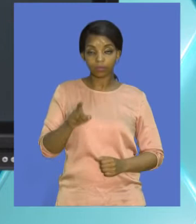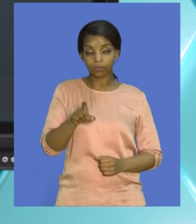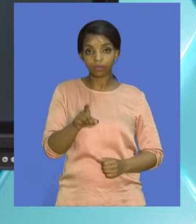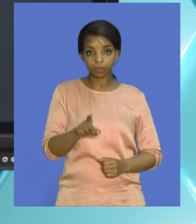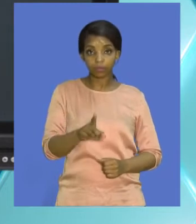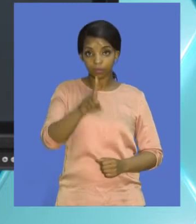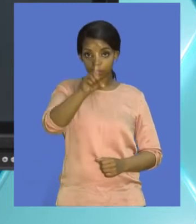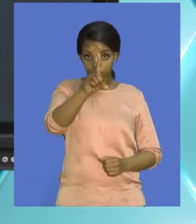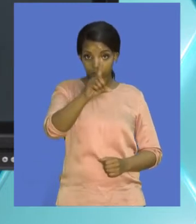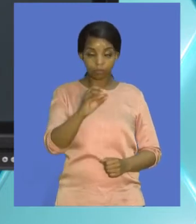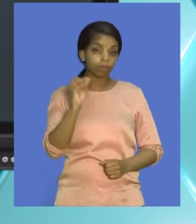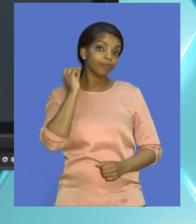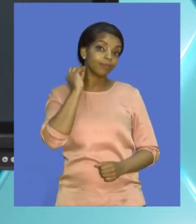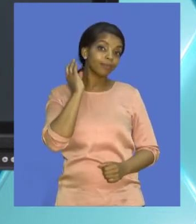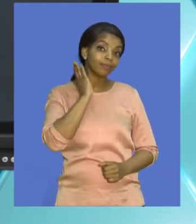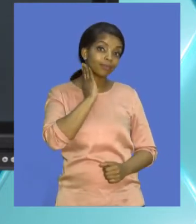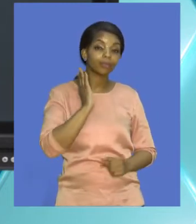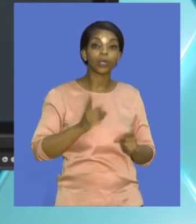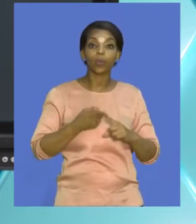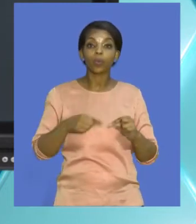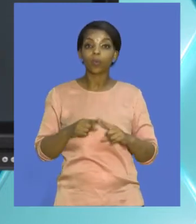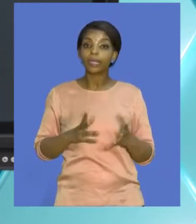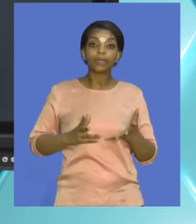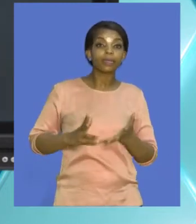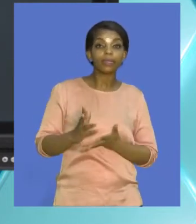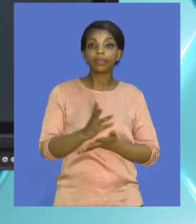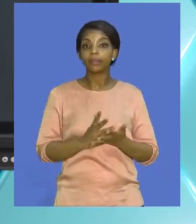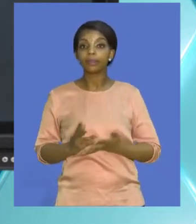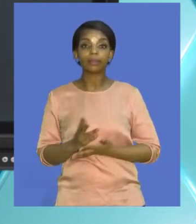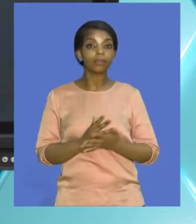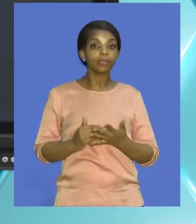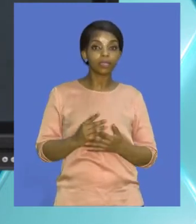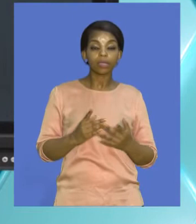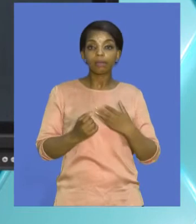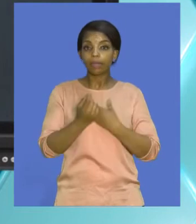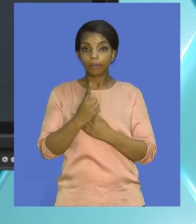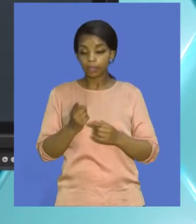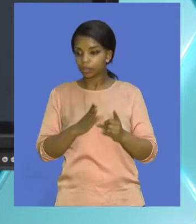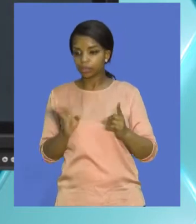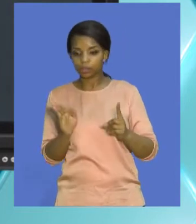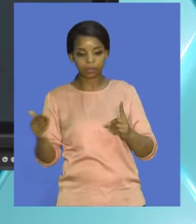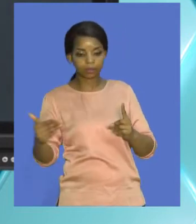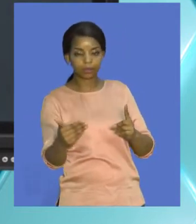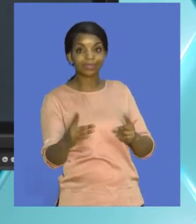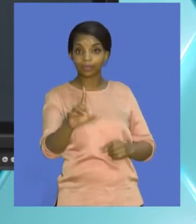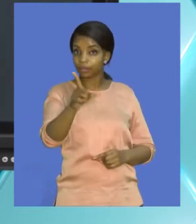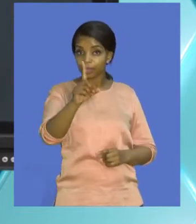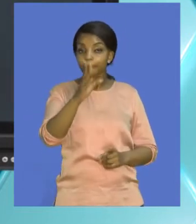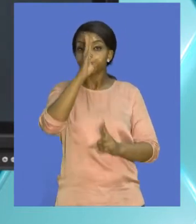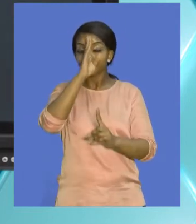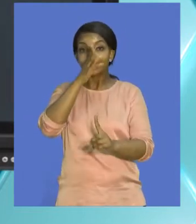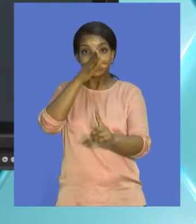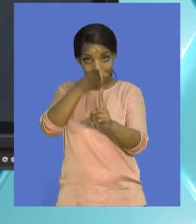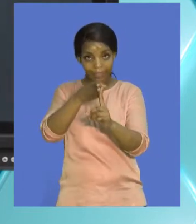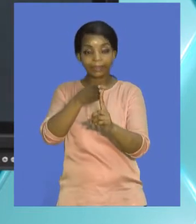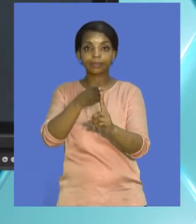note, we do not talk about mathematically indirect proportion. It's direct or inverse.